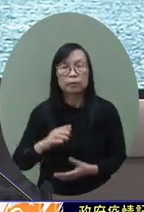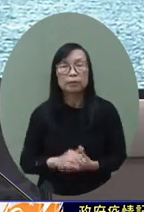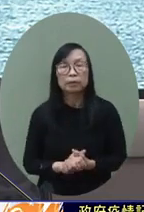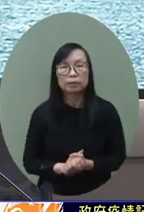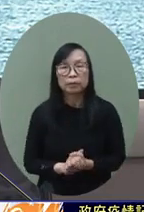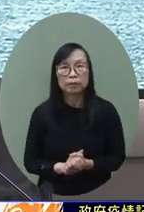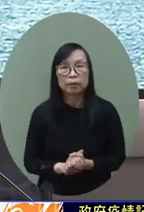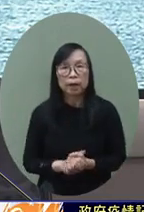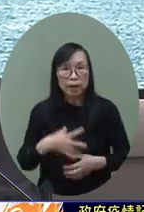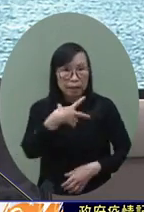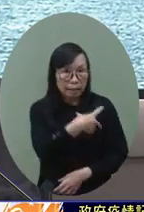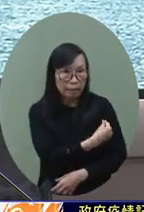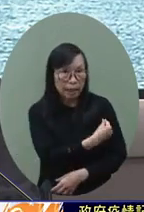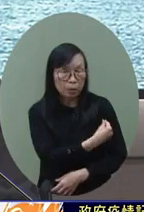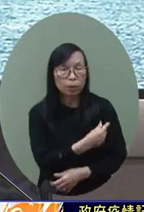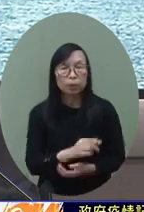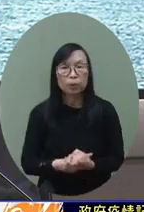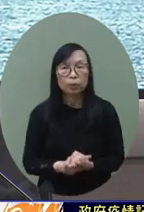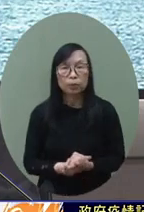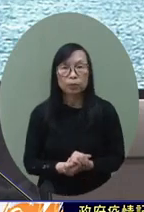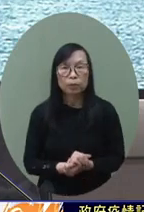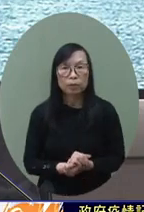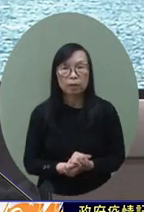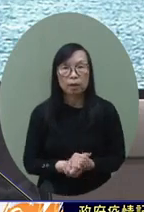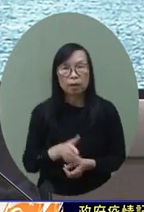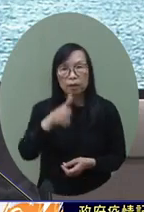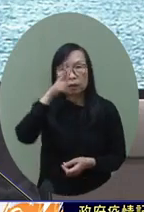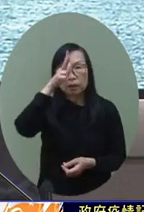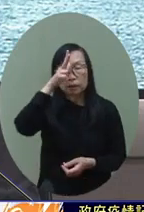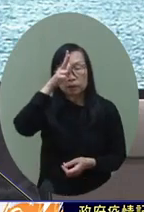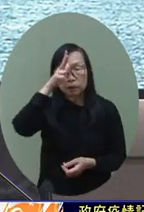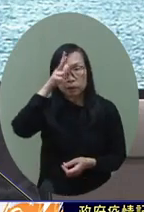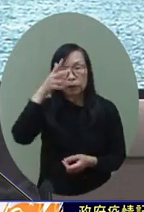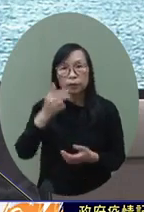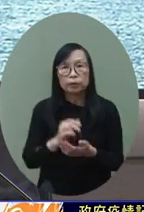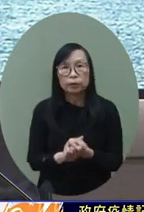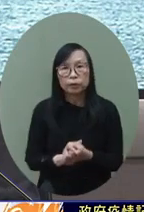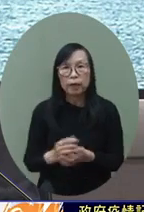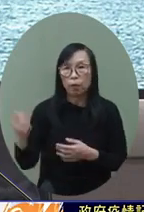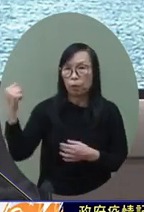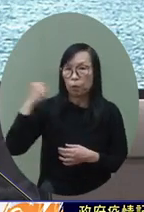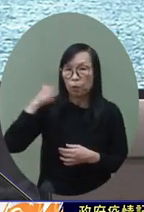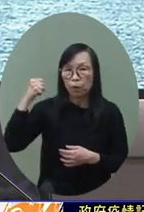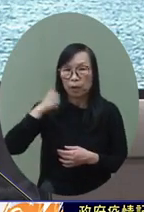think the government, of course, would try our best effort to obtain